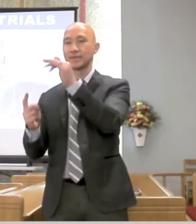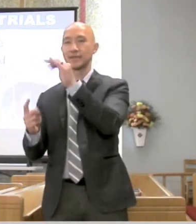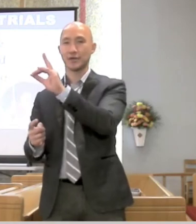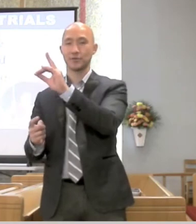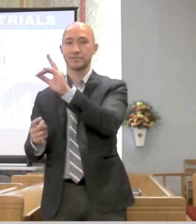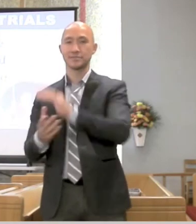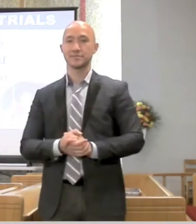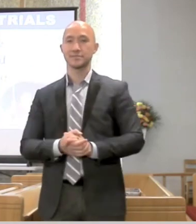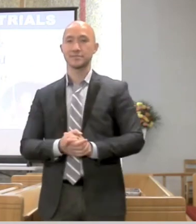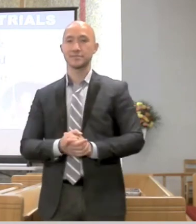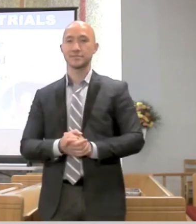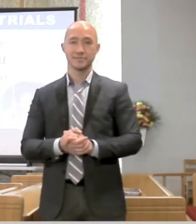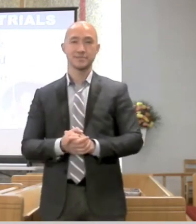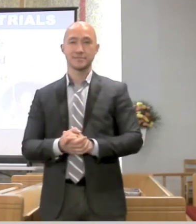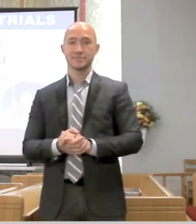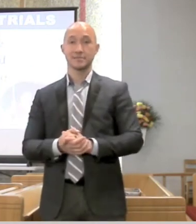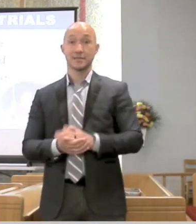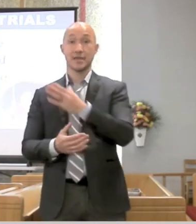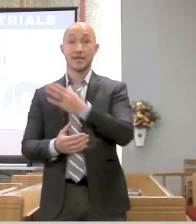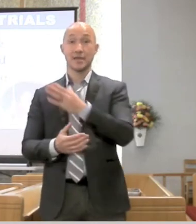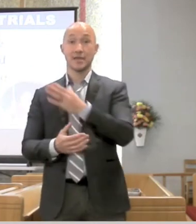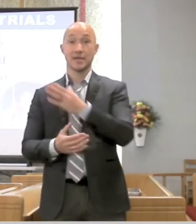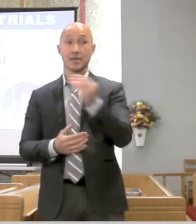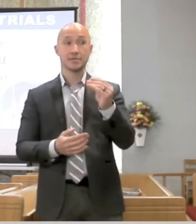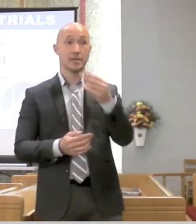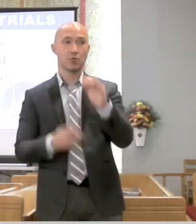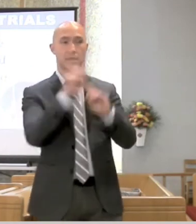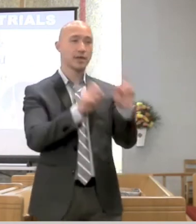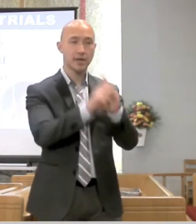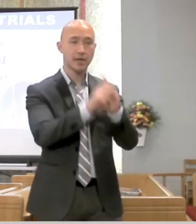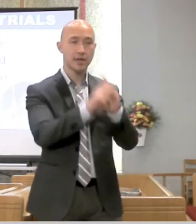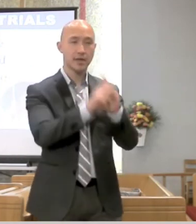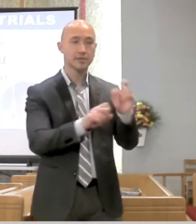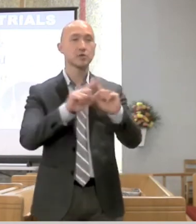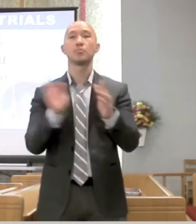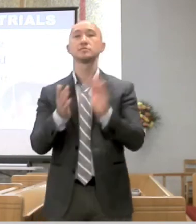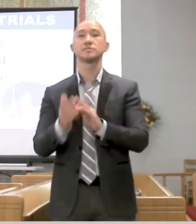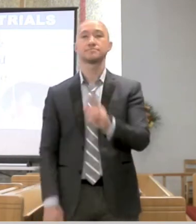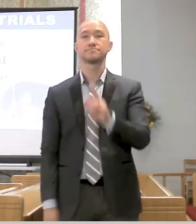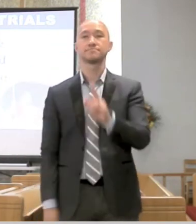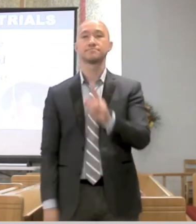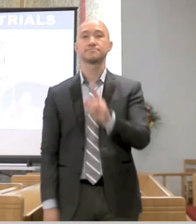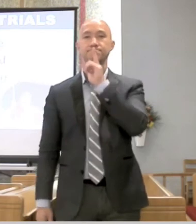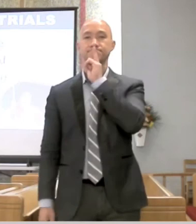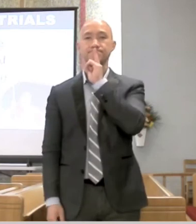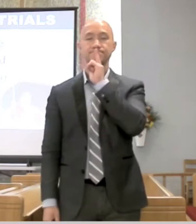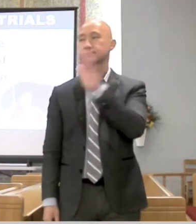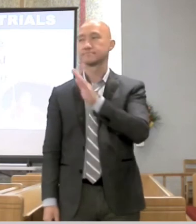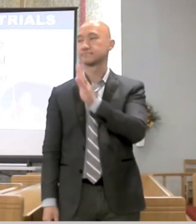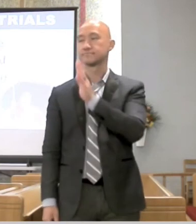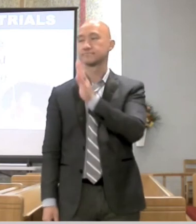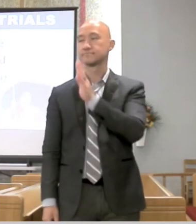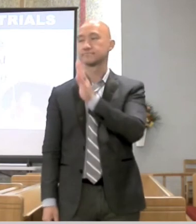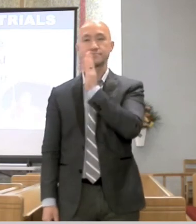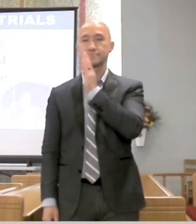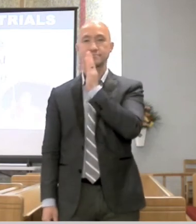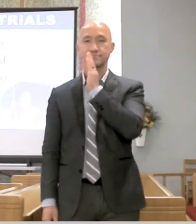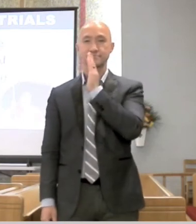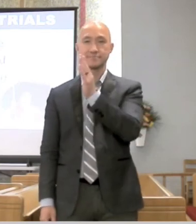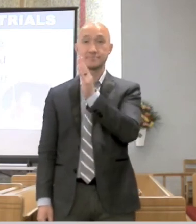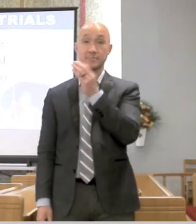remains silent. And so Herod doesn't like that, and Herod decides to mock him. And we read about that in Luke chapter